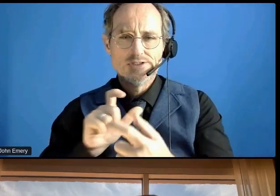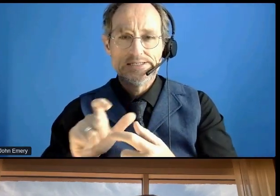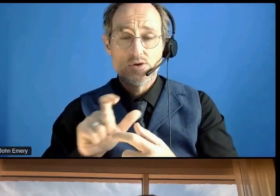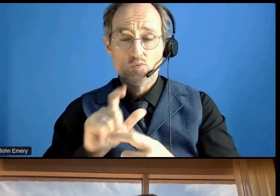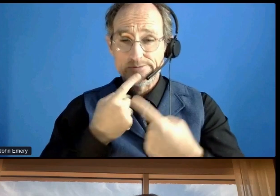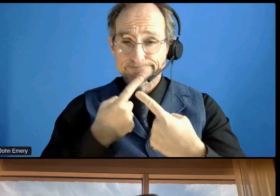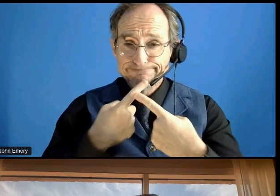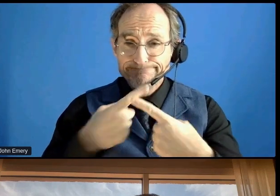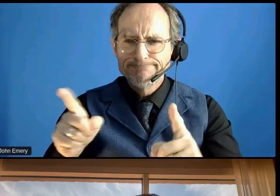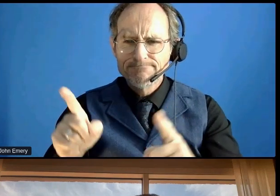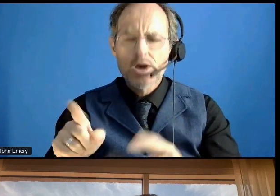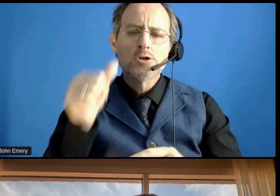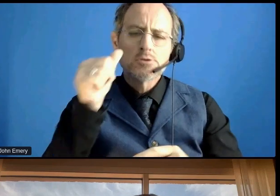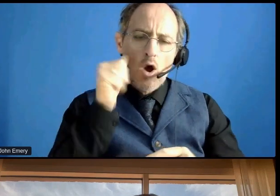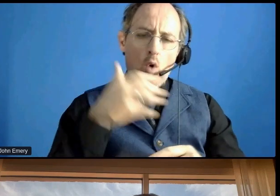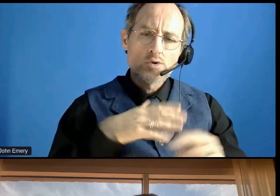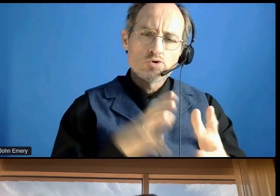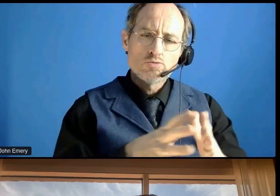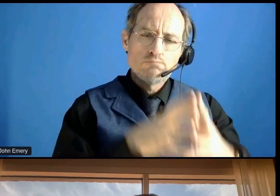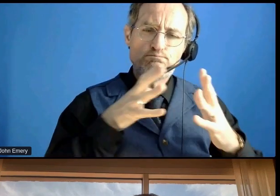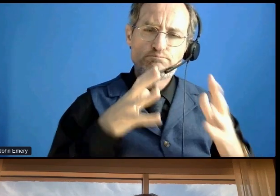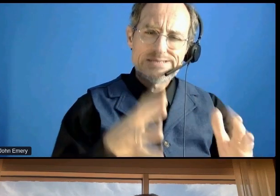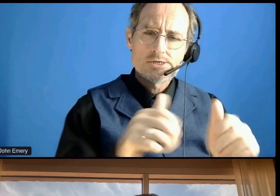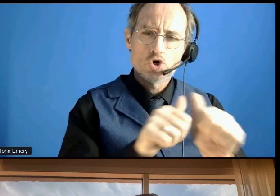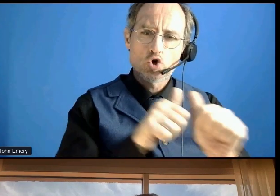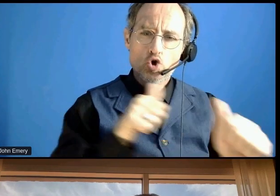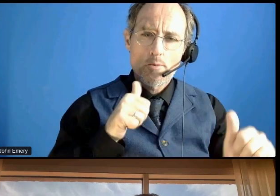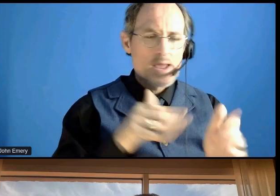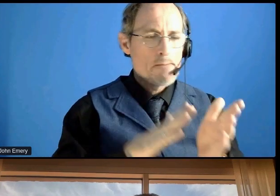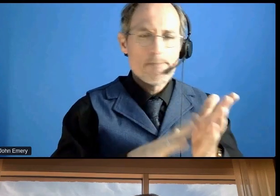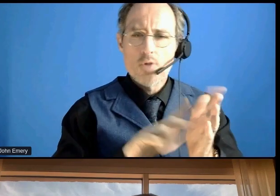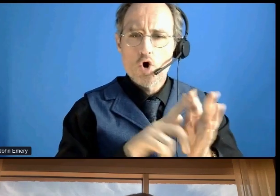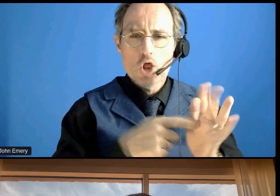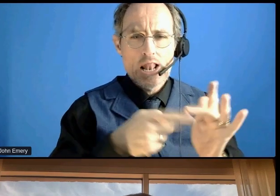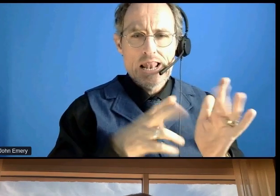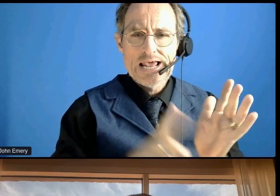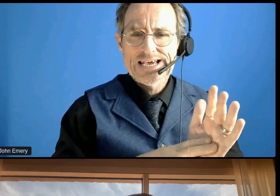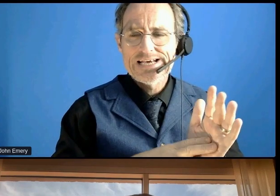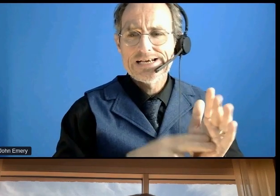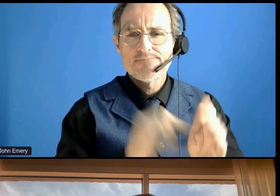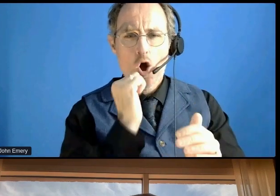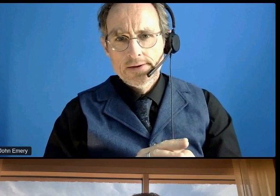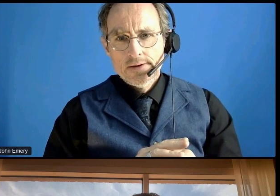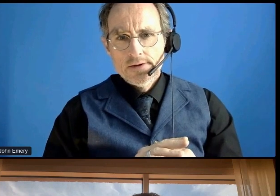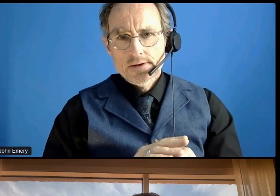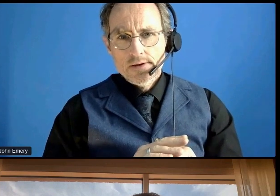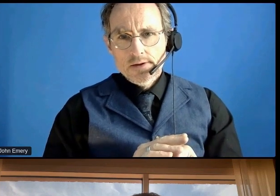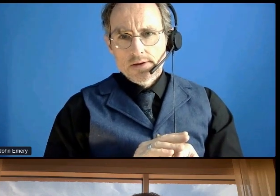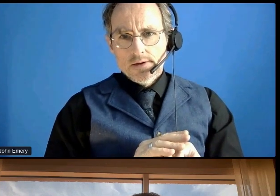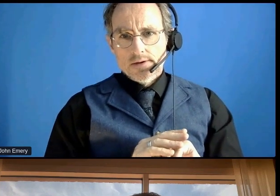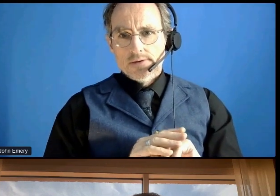big boys, the Merlin Entertainments, the Hilton Hotels, the global chains. We want them to come along with us